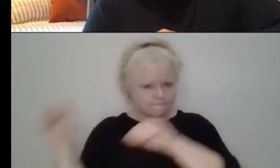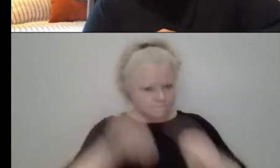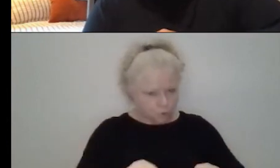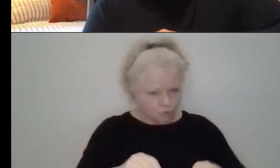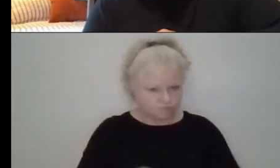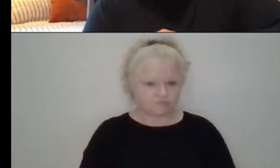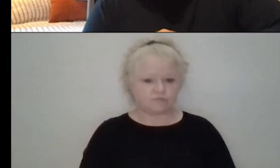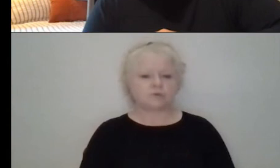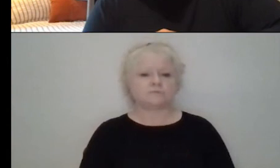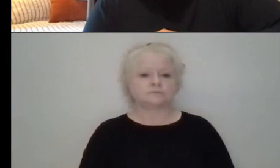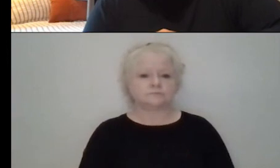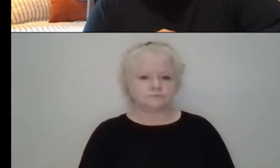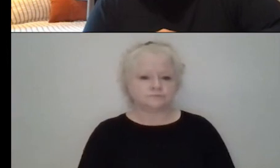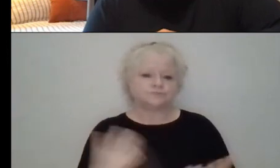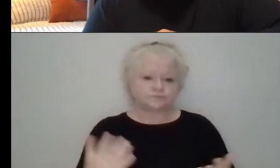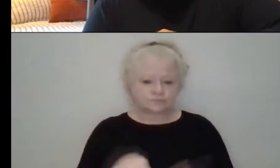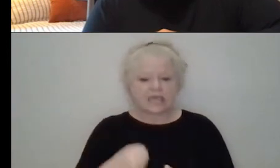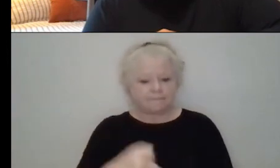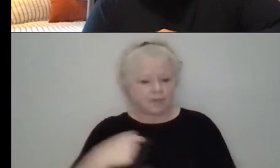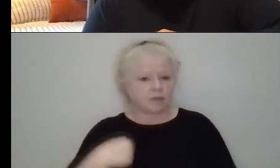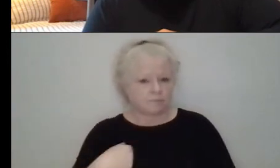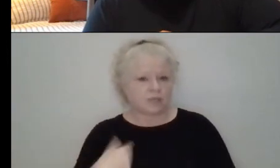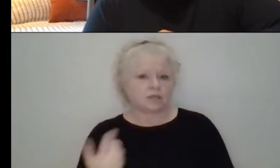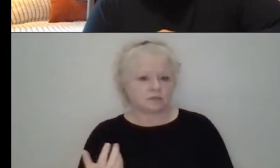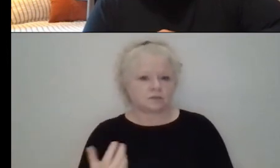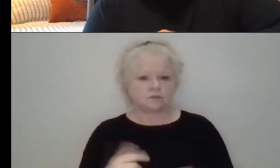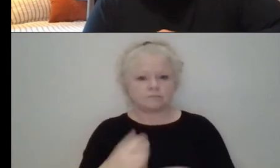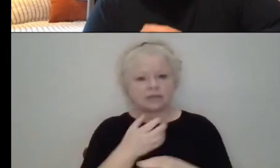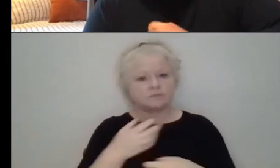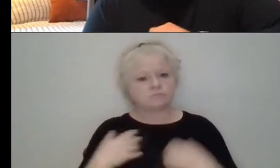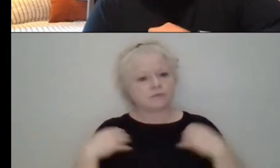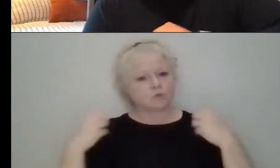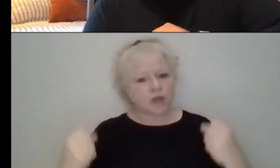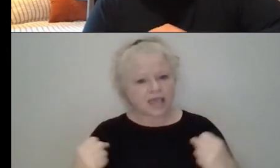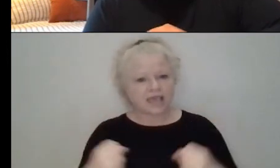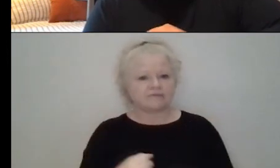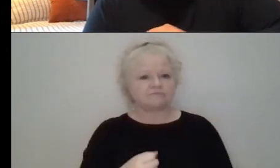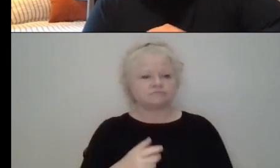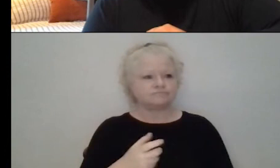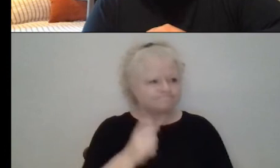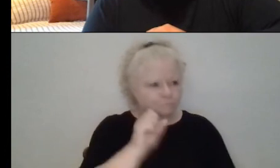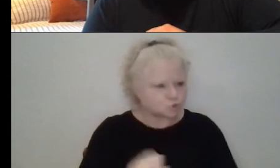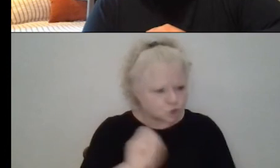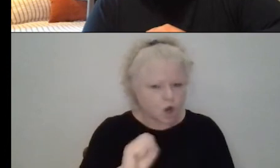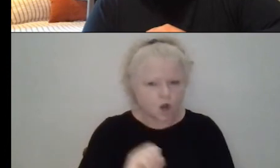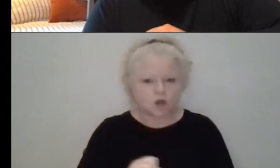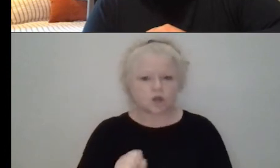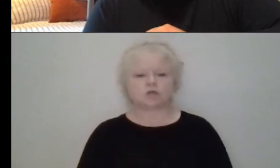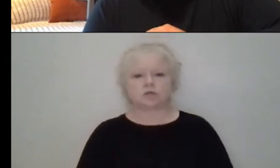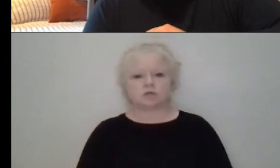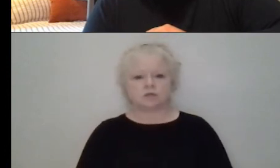makes an impact on me. She taught me, has taught me to be brave and tough and hardworking